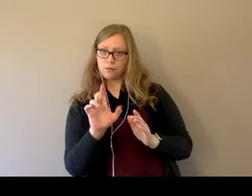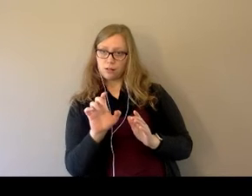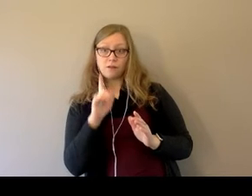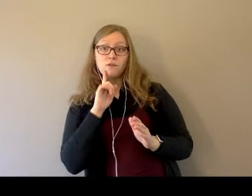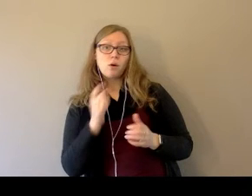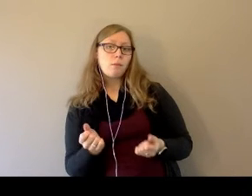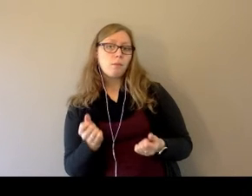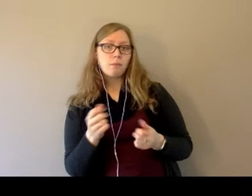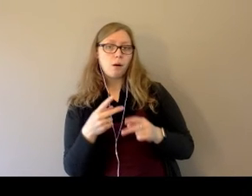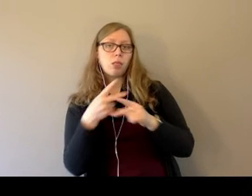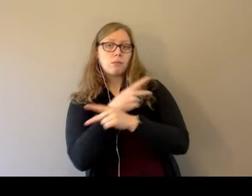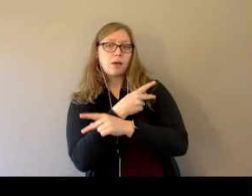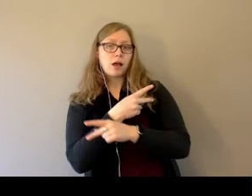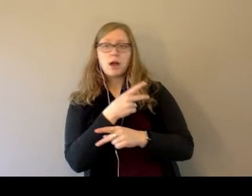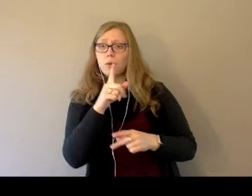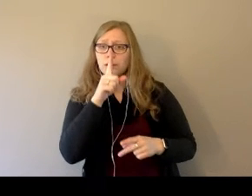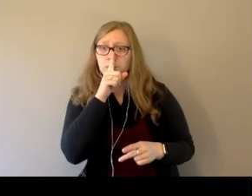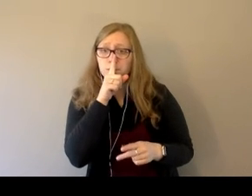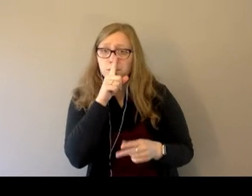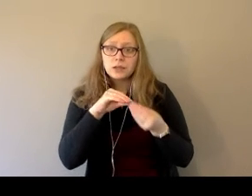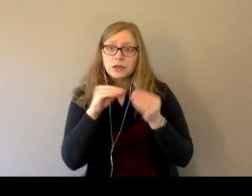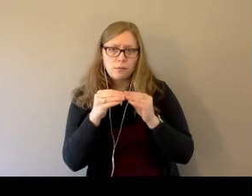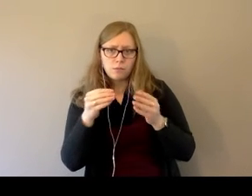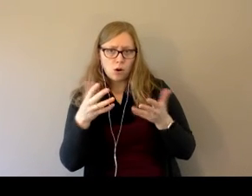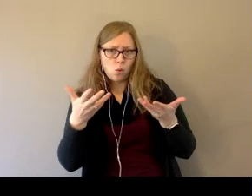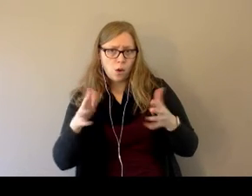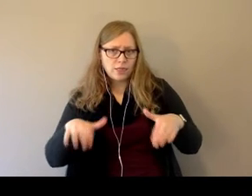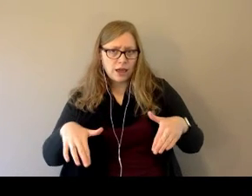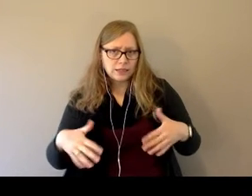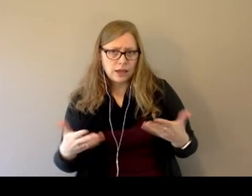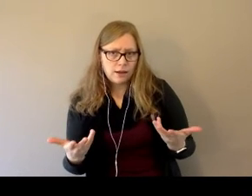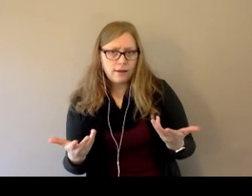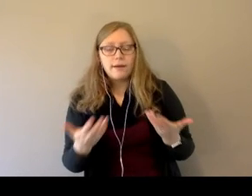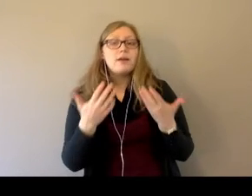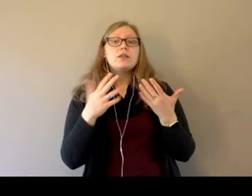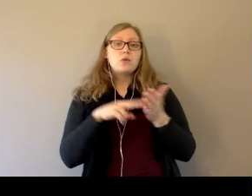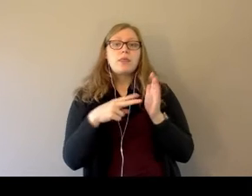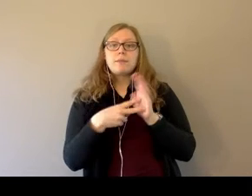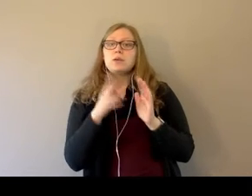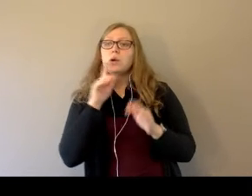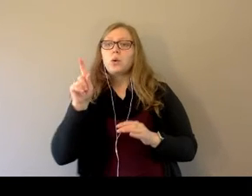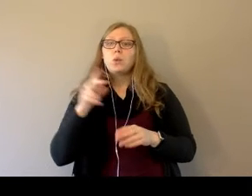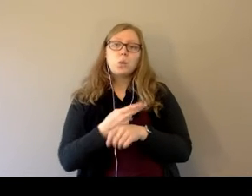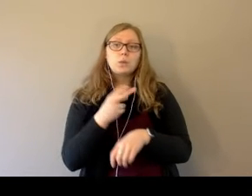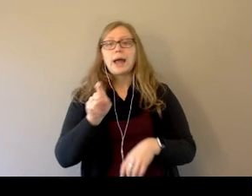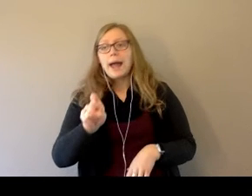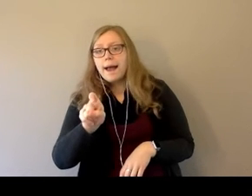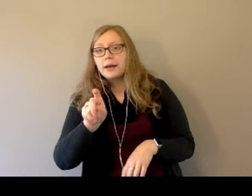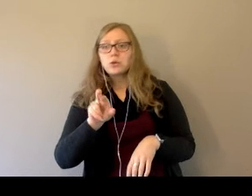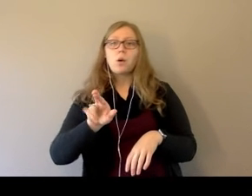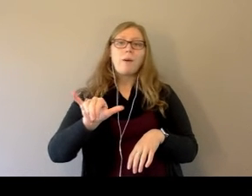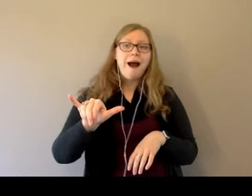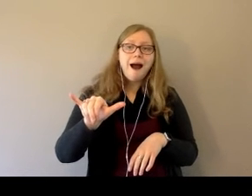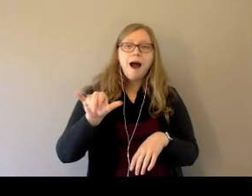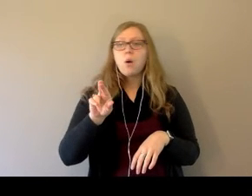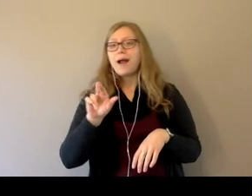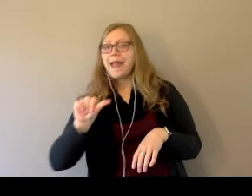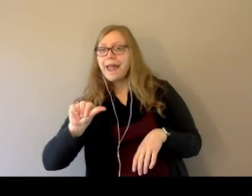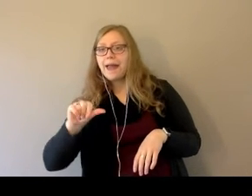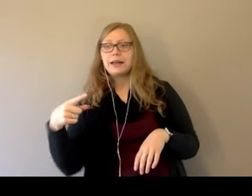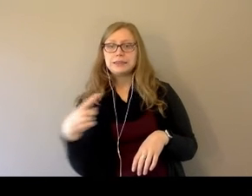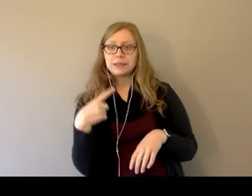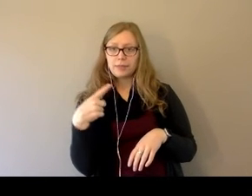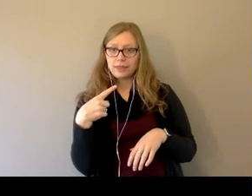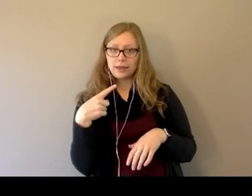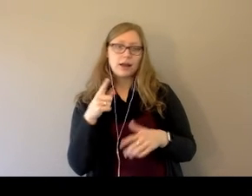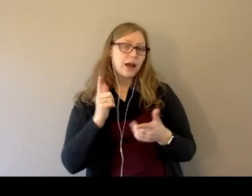so we're using a variable. And so then you're going to write 4x, 7x, 5x, or whatever the ratio is, and do some kind of